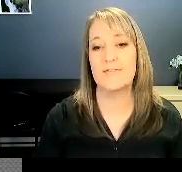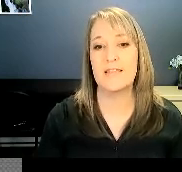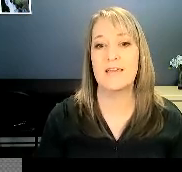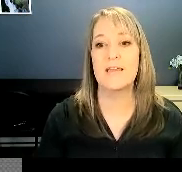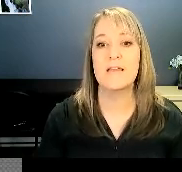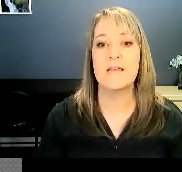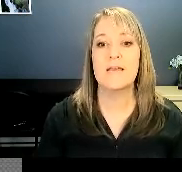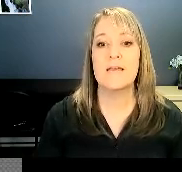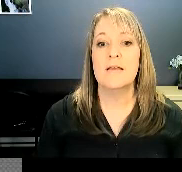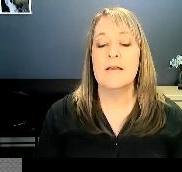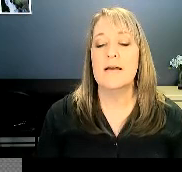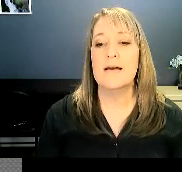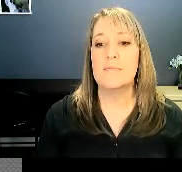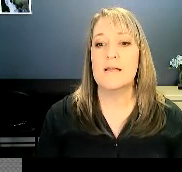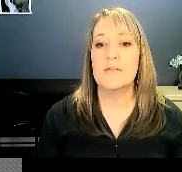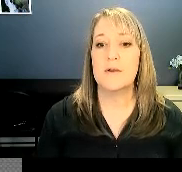that kind of thing.